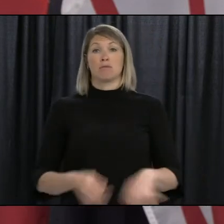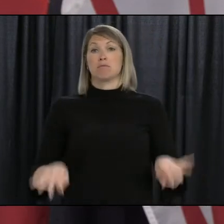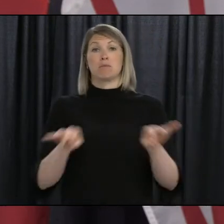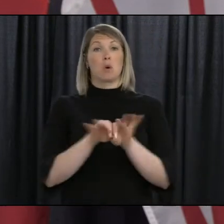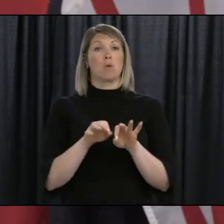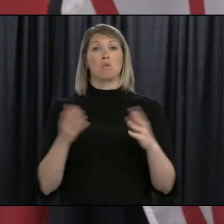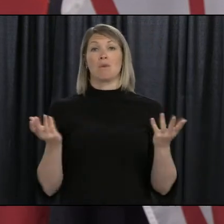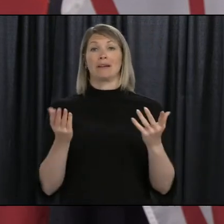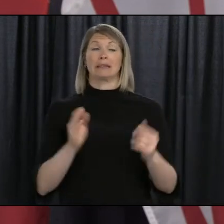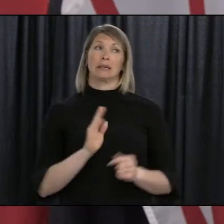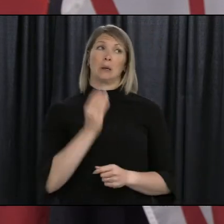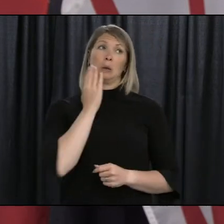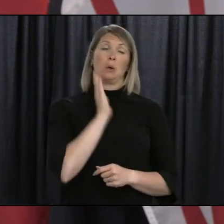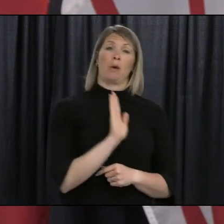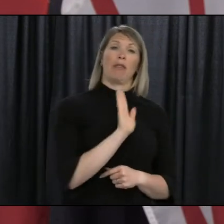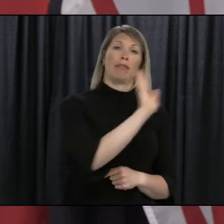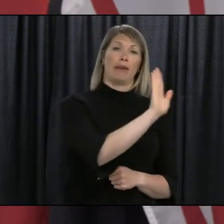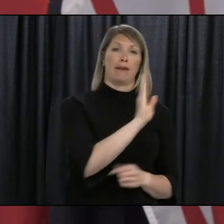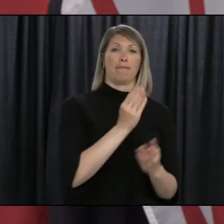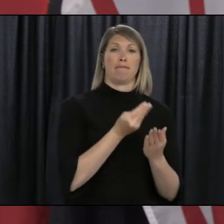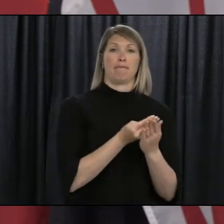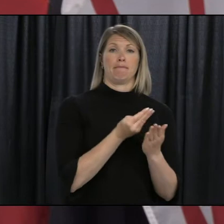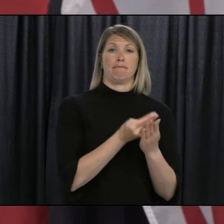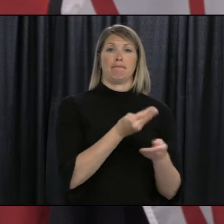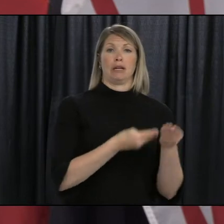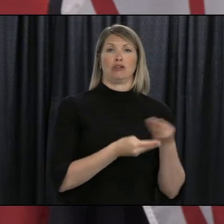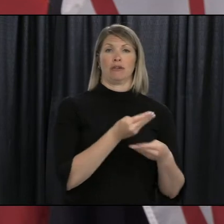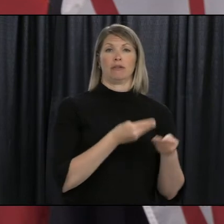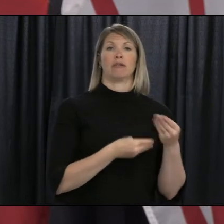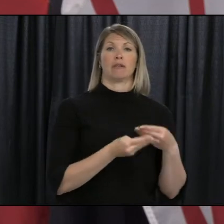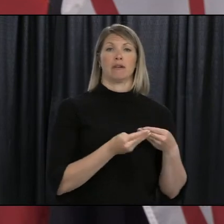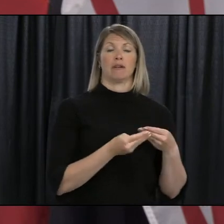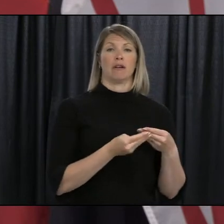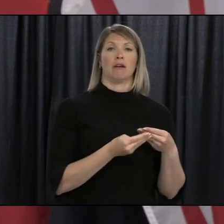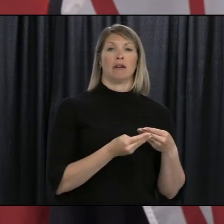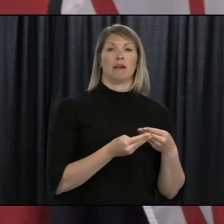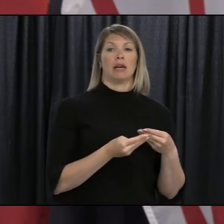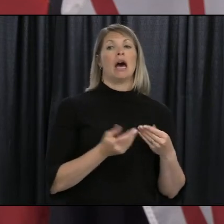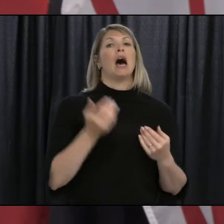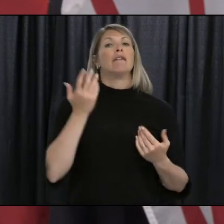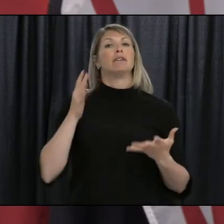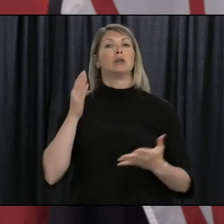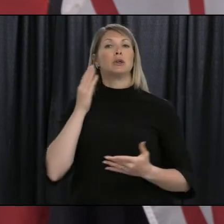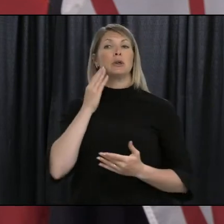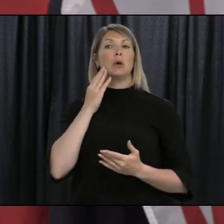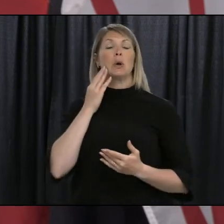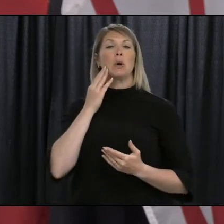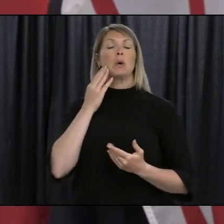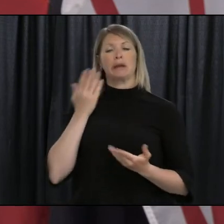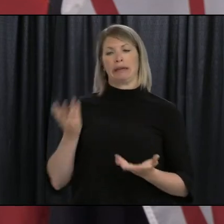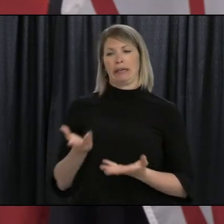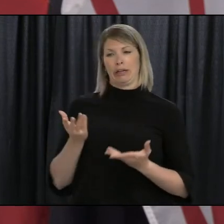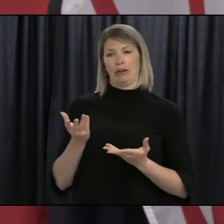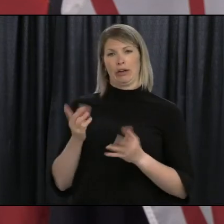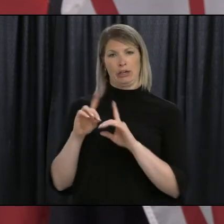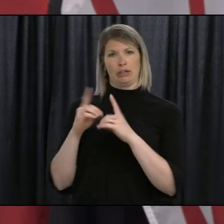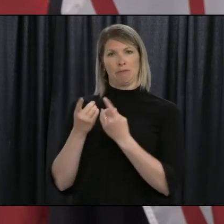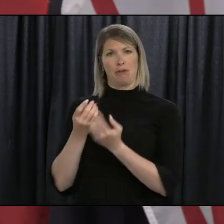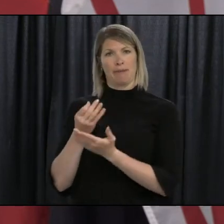together the provincial budget. But I know that officials in the Department of Finance, once they were able to put